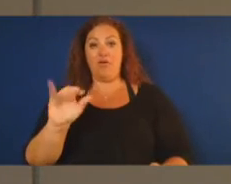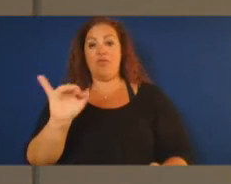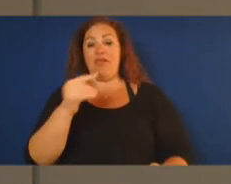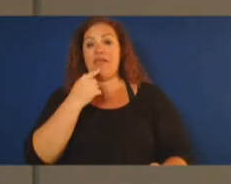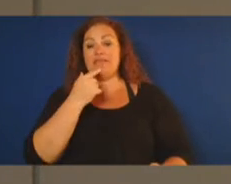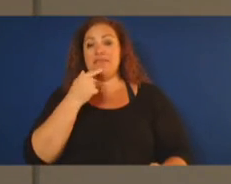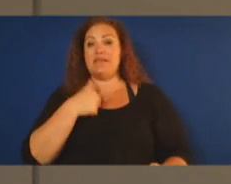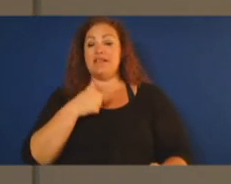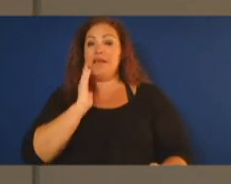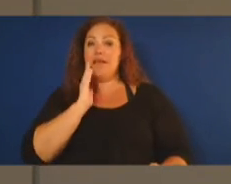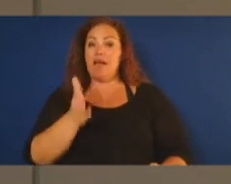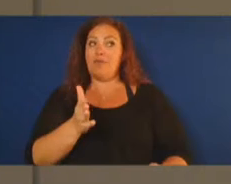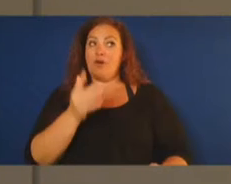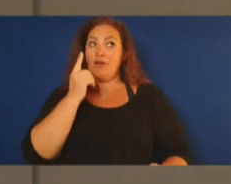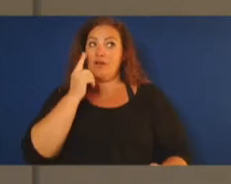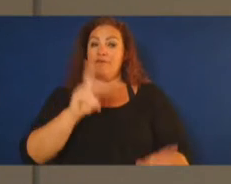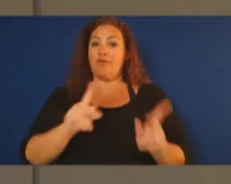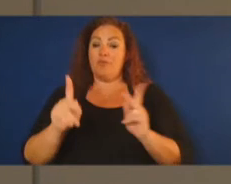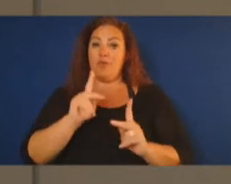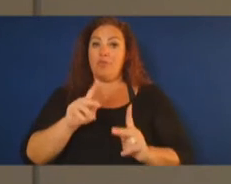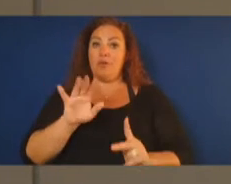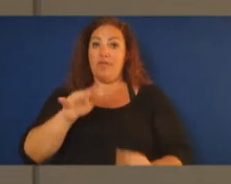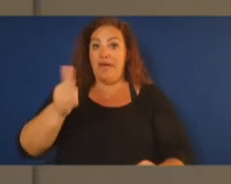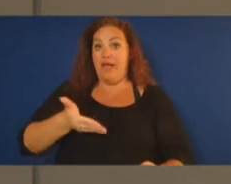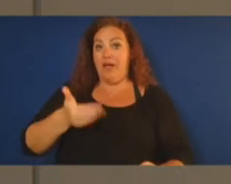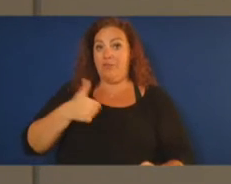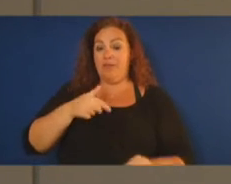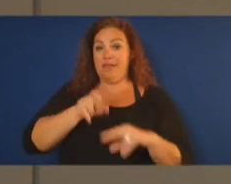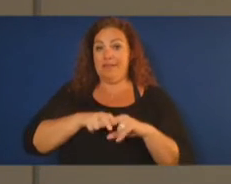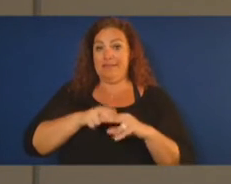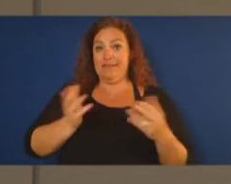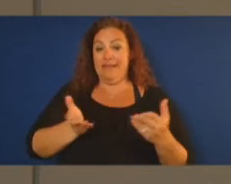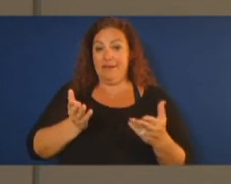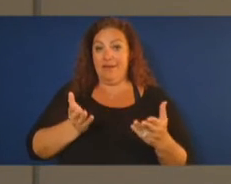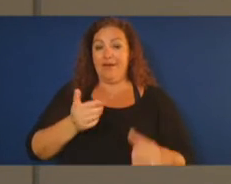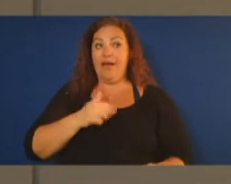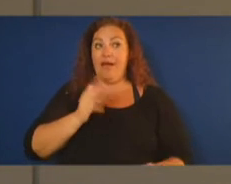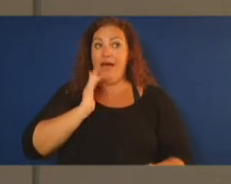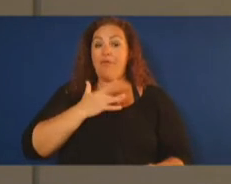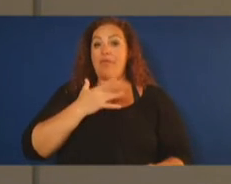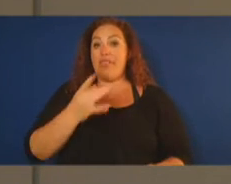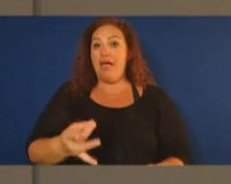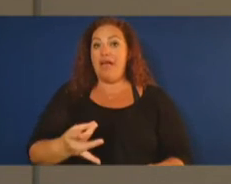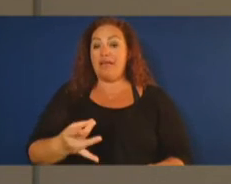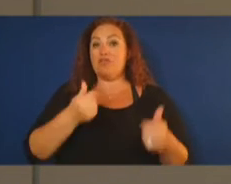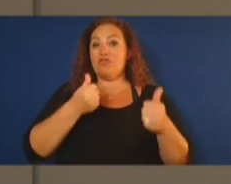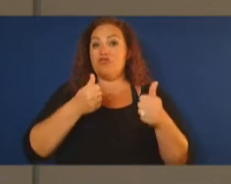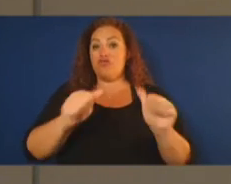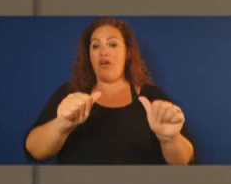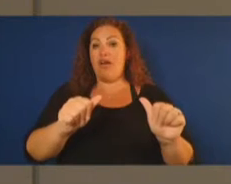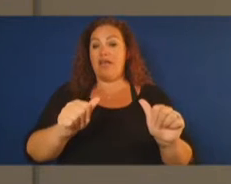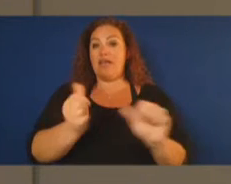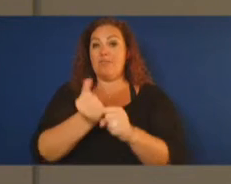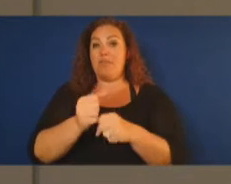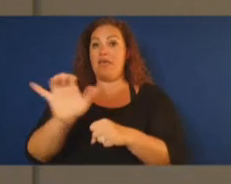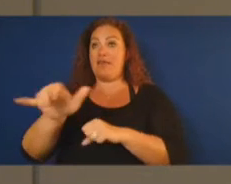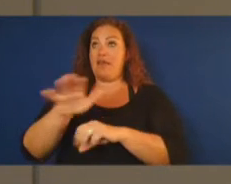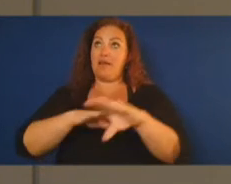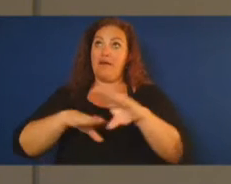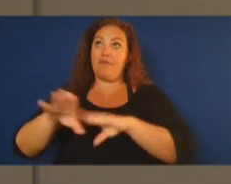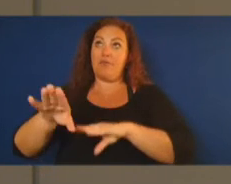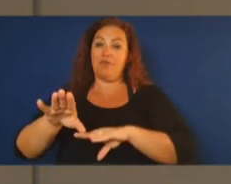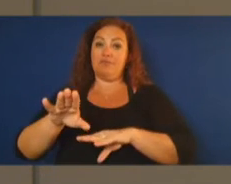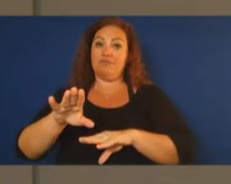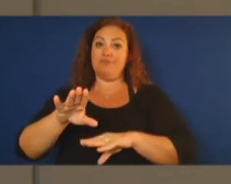would for the people who hired me to sit here I would like to you know try to make that a comfortable trans transition and make